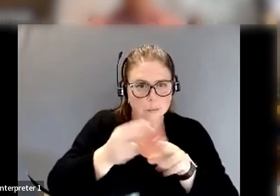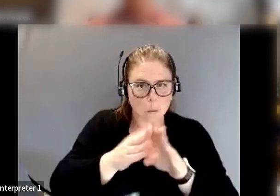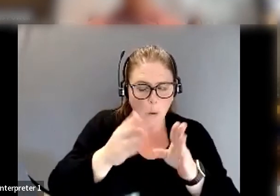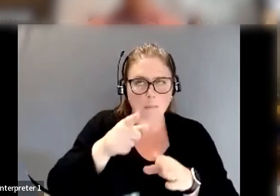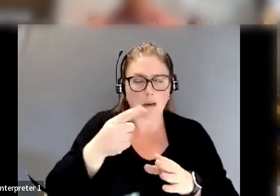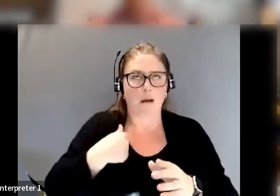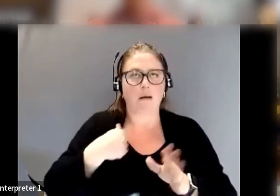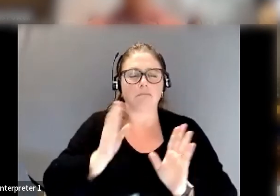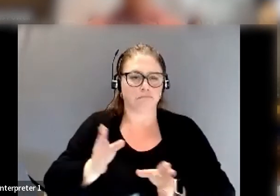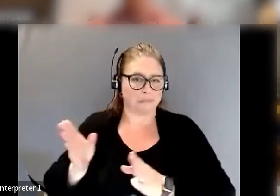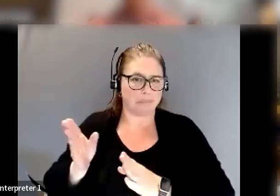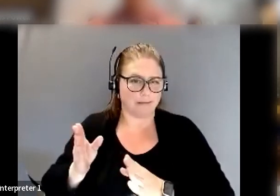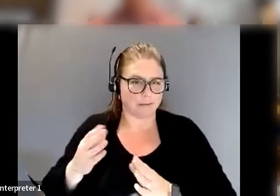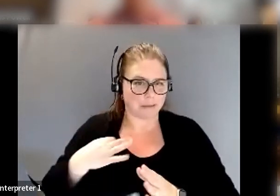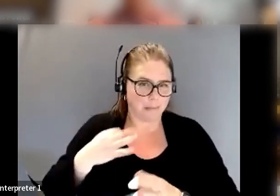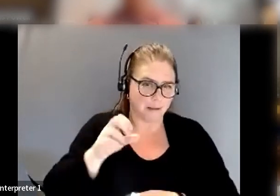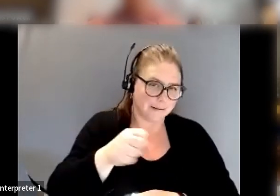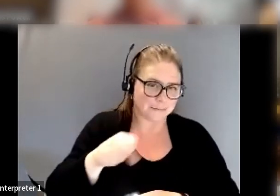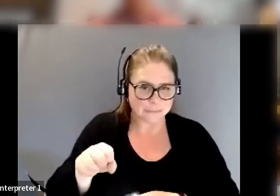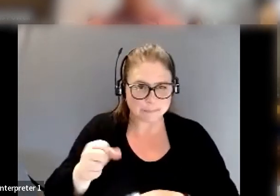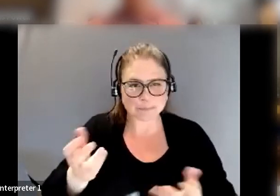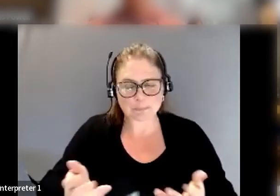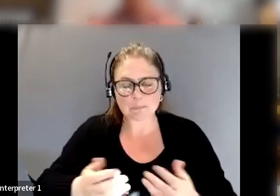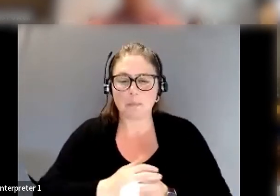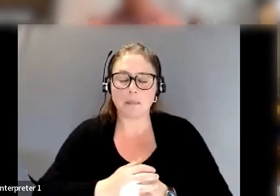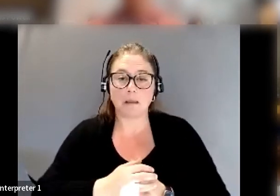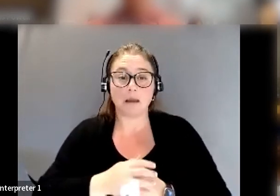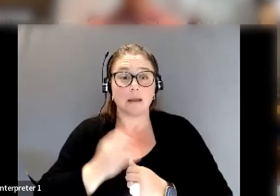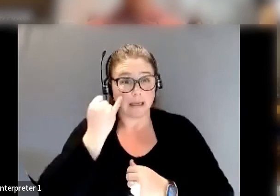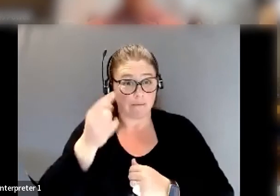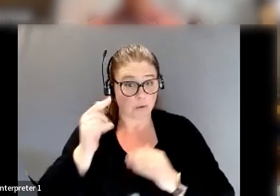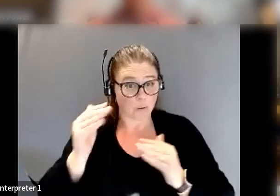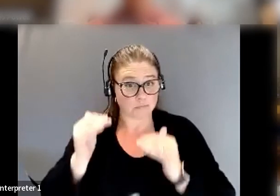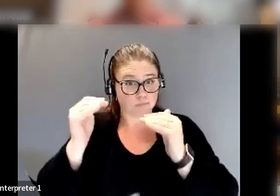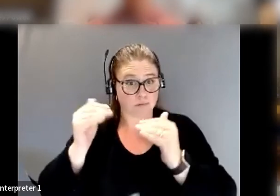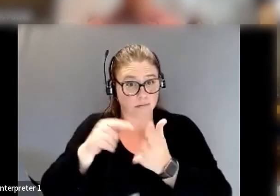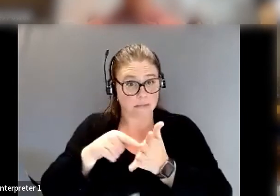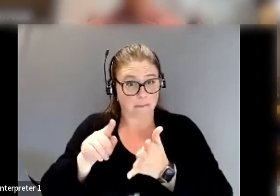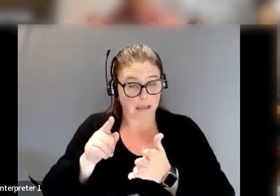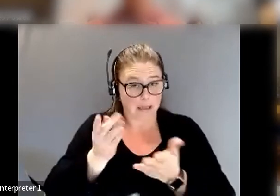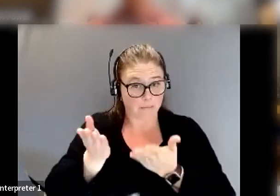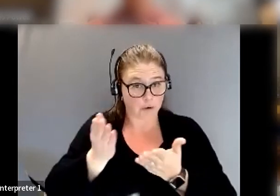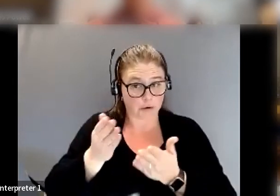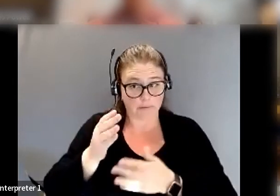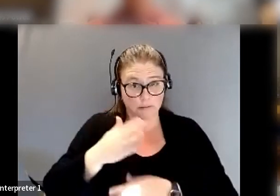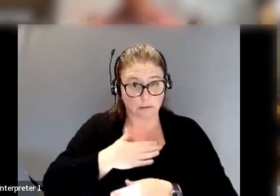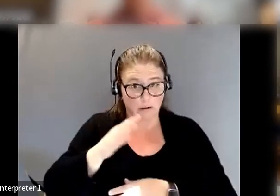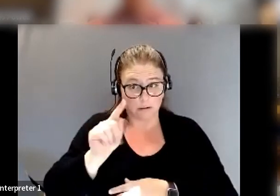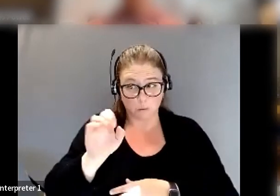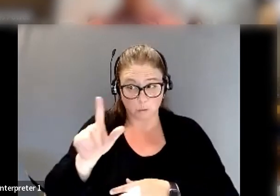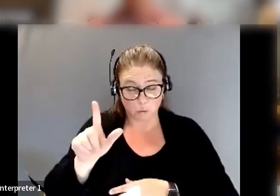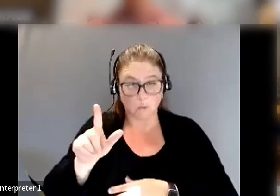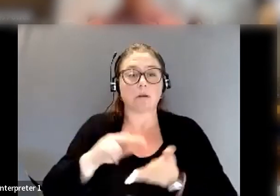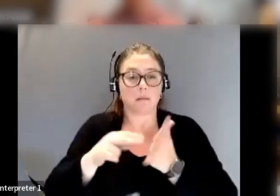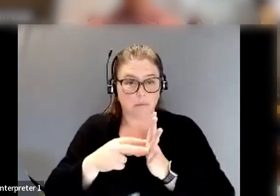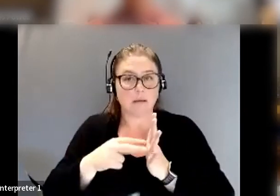The other cool thing is we have notifications in that Pocketed Plus tier. So if you do upgrade, that's where you'll get notifications for when some of these programs that